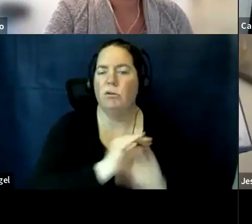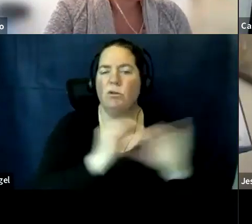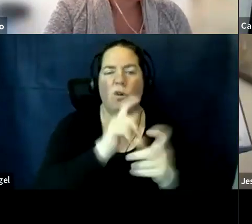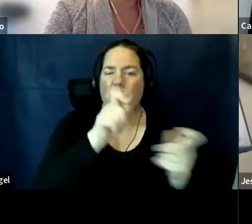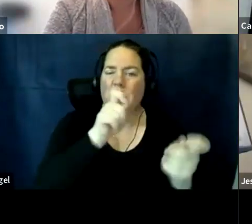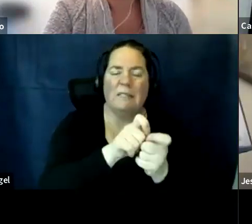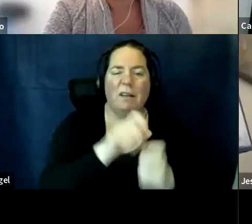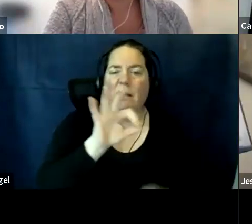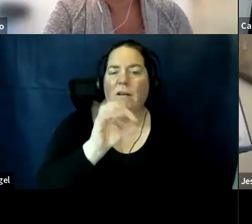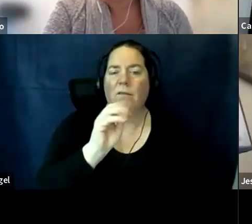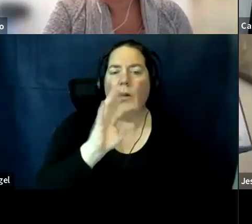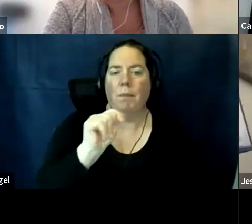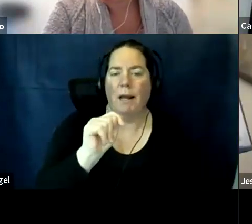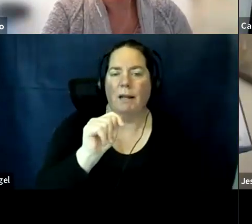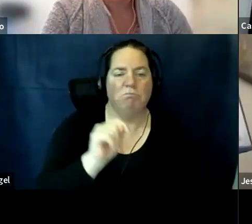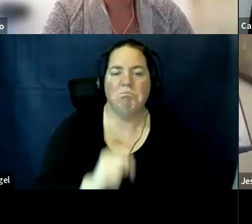followed.